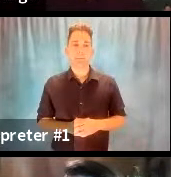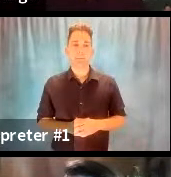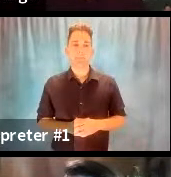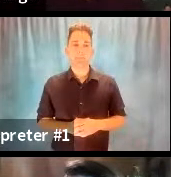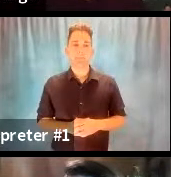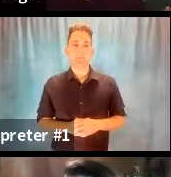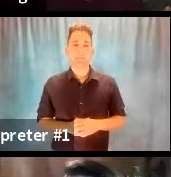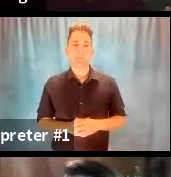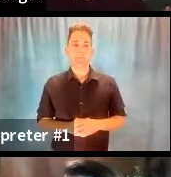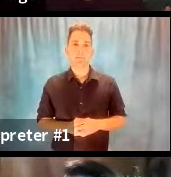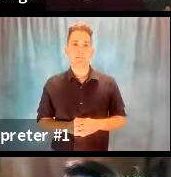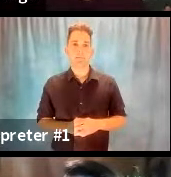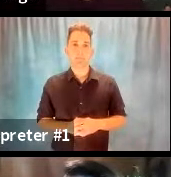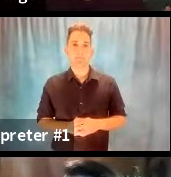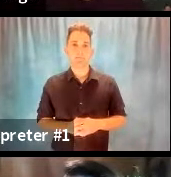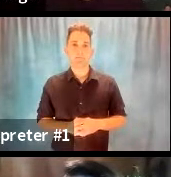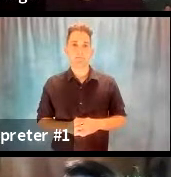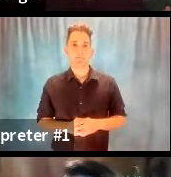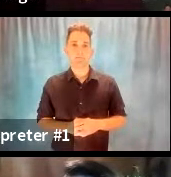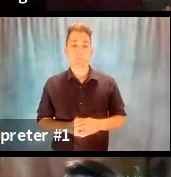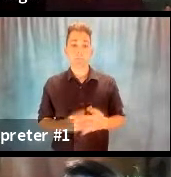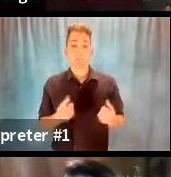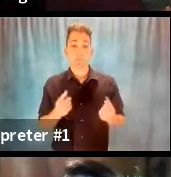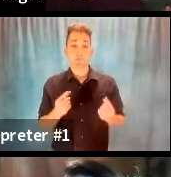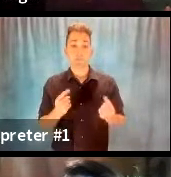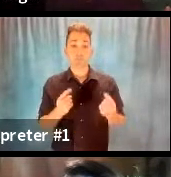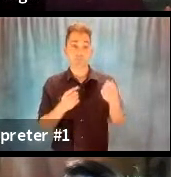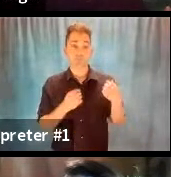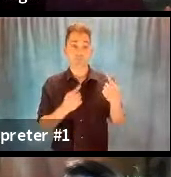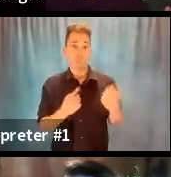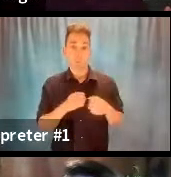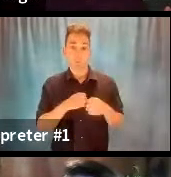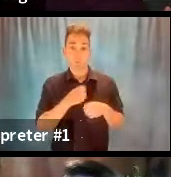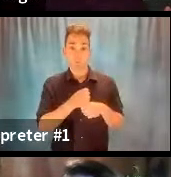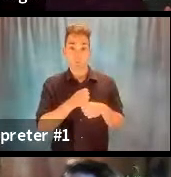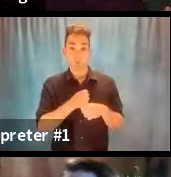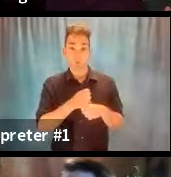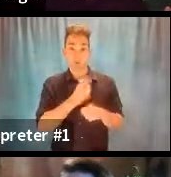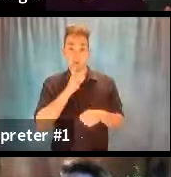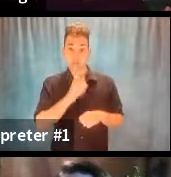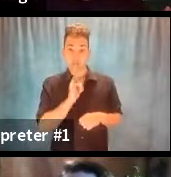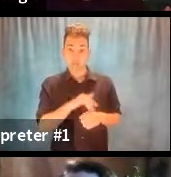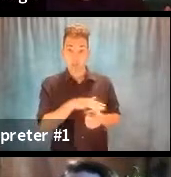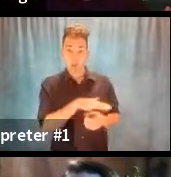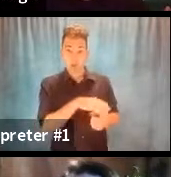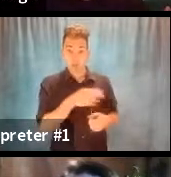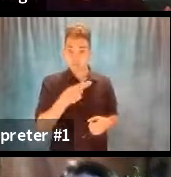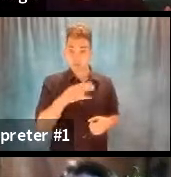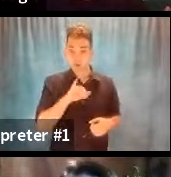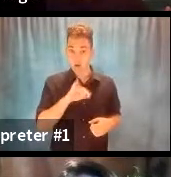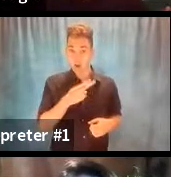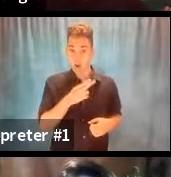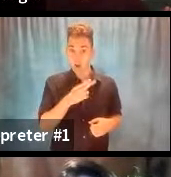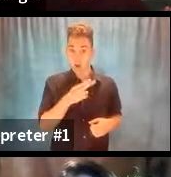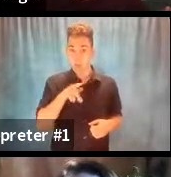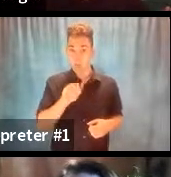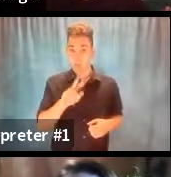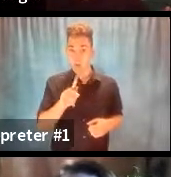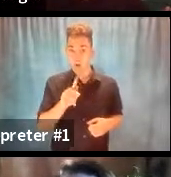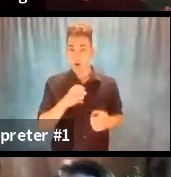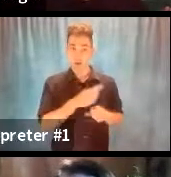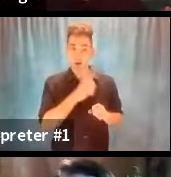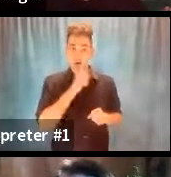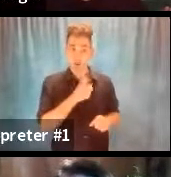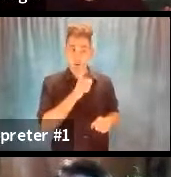sure those neighborhoods in Hyde Park decide on what they want to do with the money